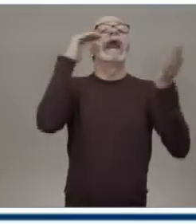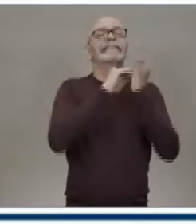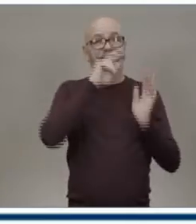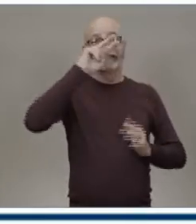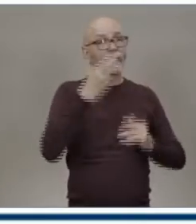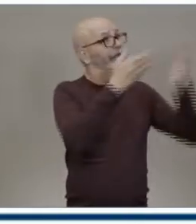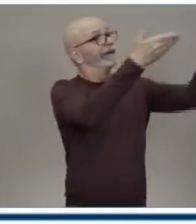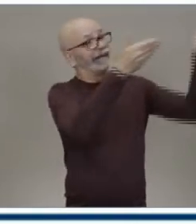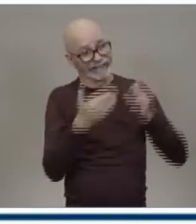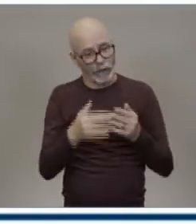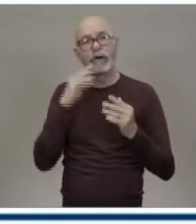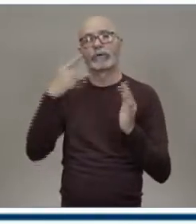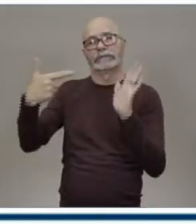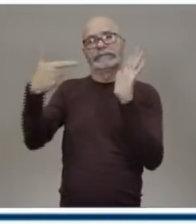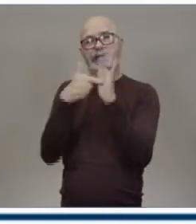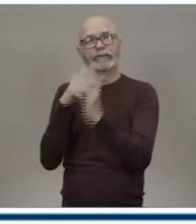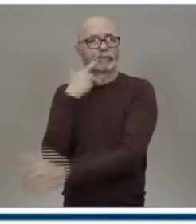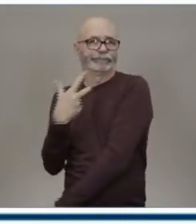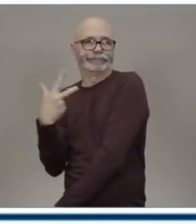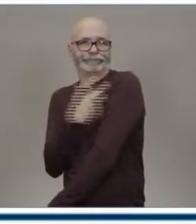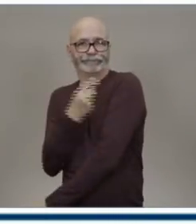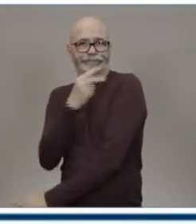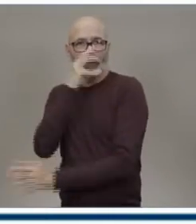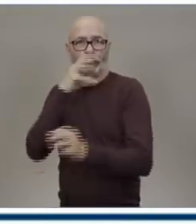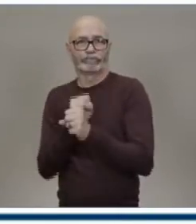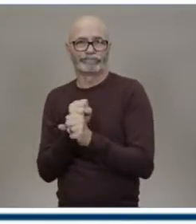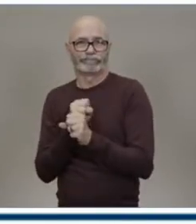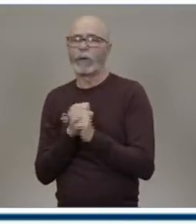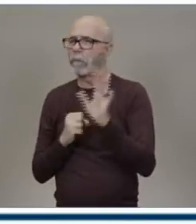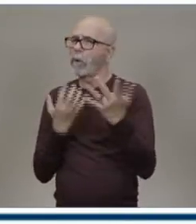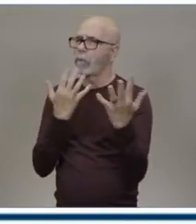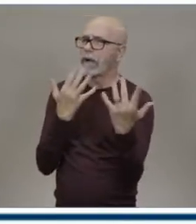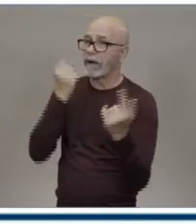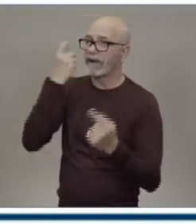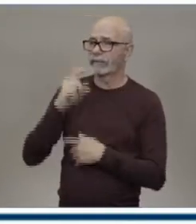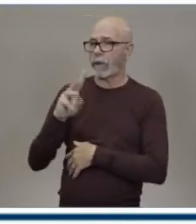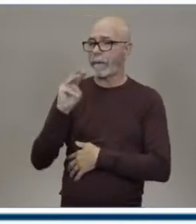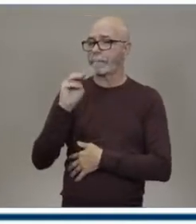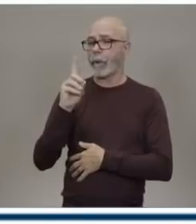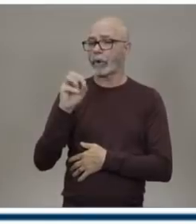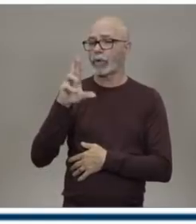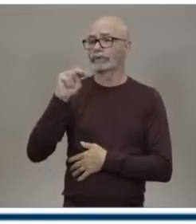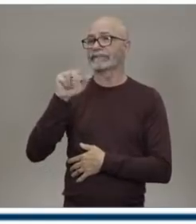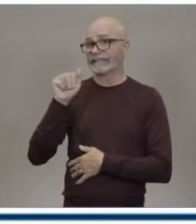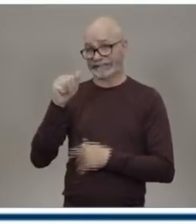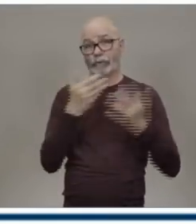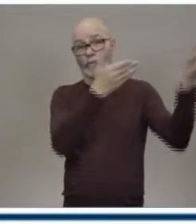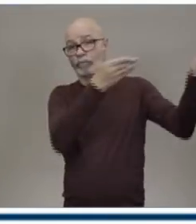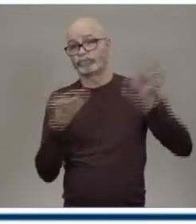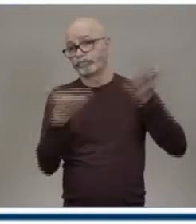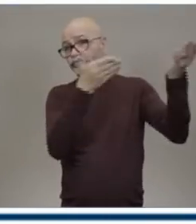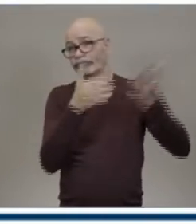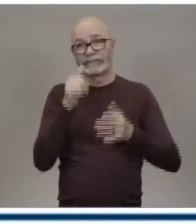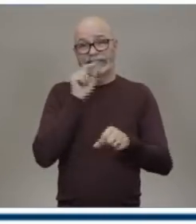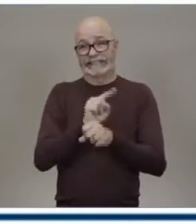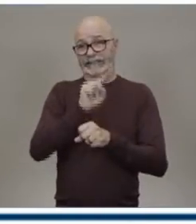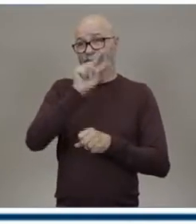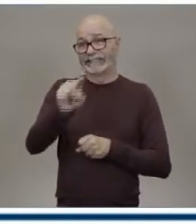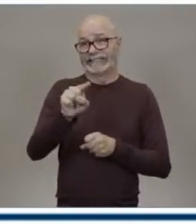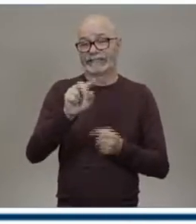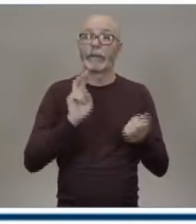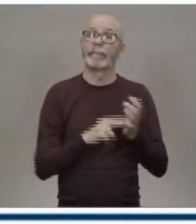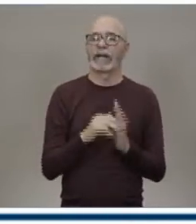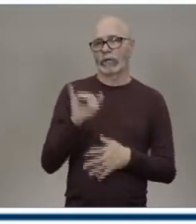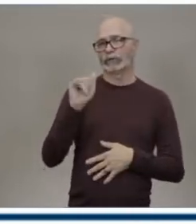really, focus on a robust plan rolling out the vaccine starting in January, which has always been what we've been working